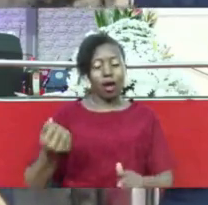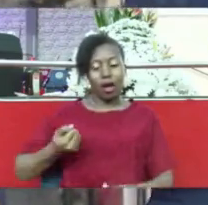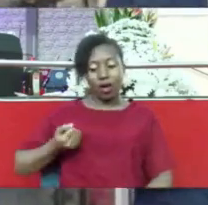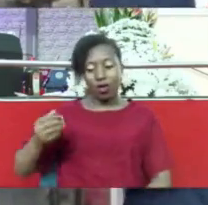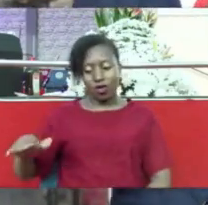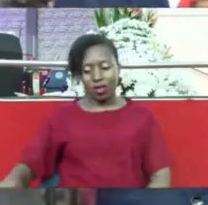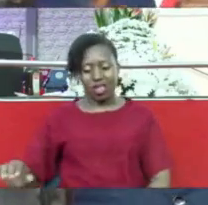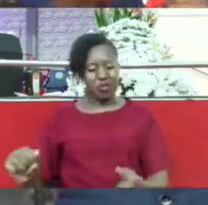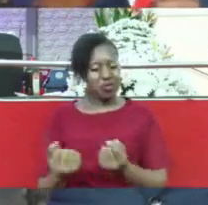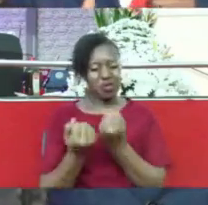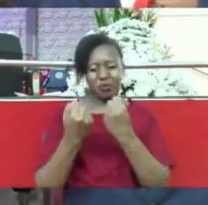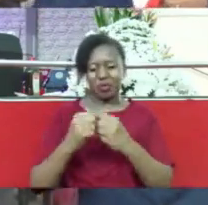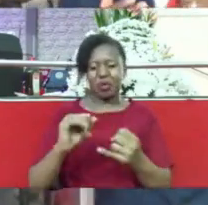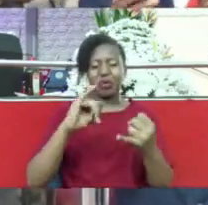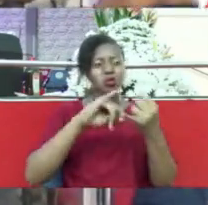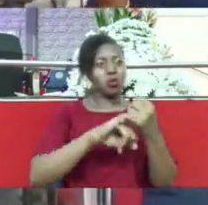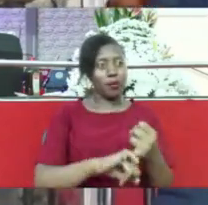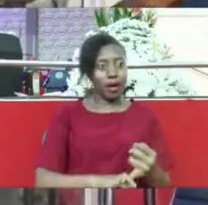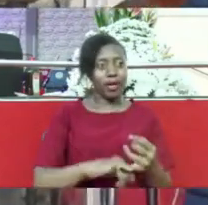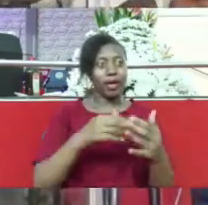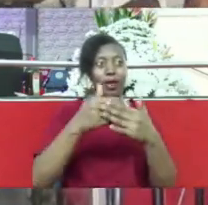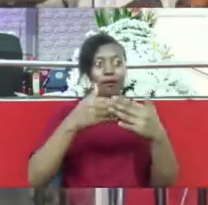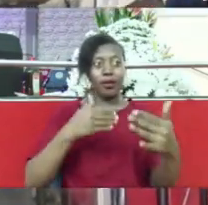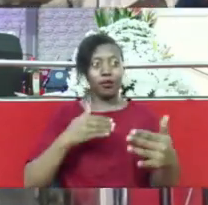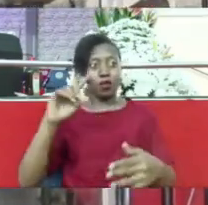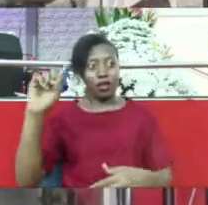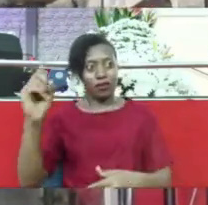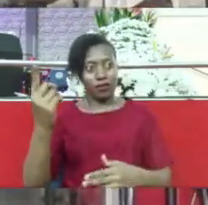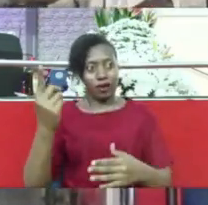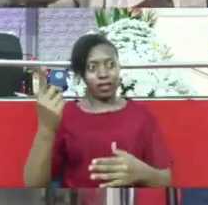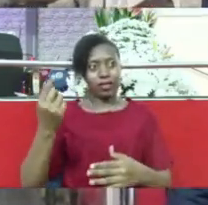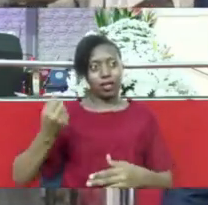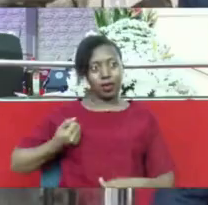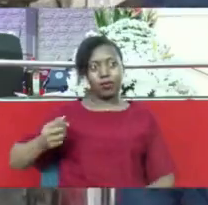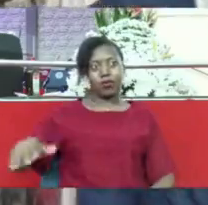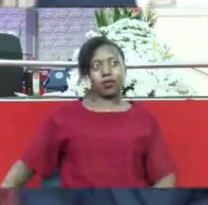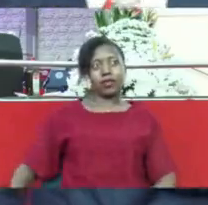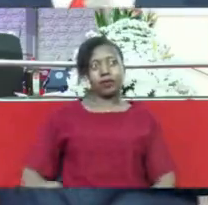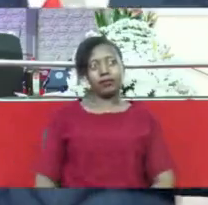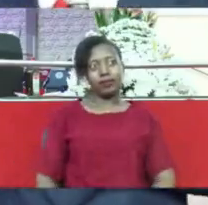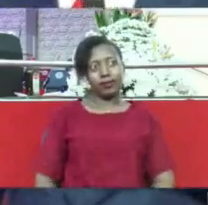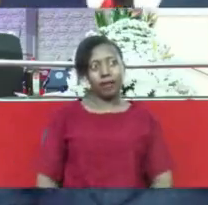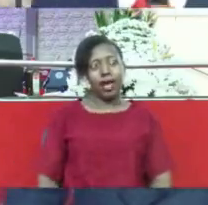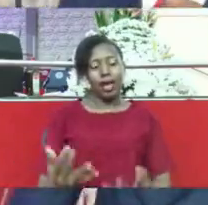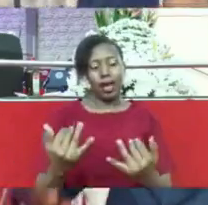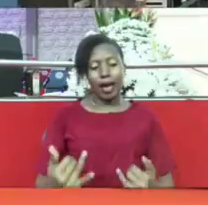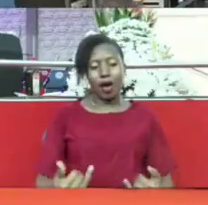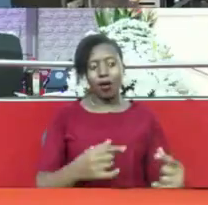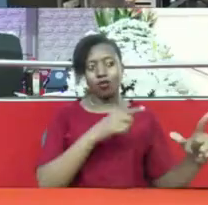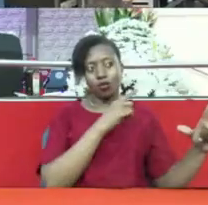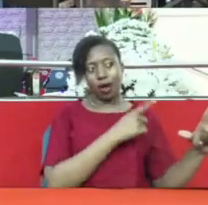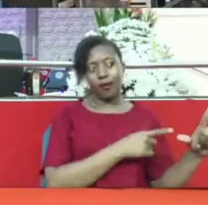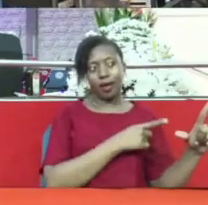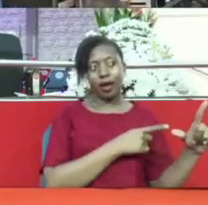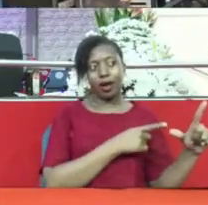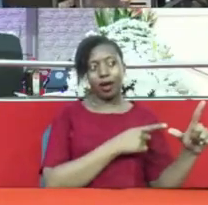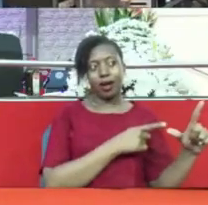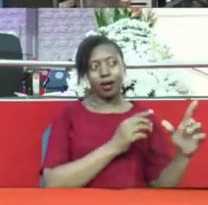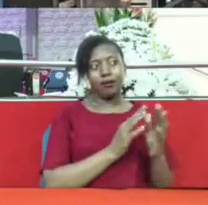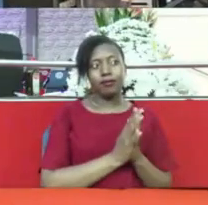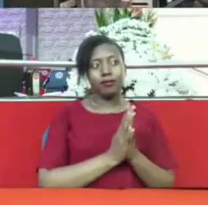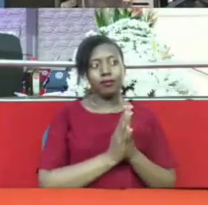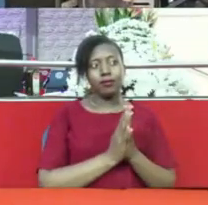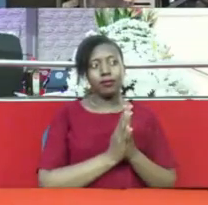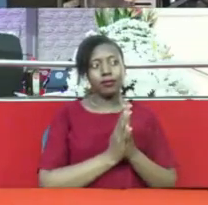born daughter. Ya kwamba yule wa pili hangaweza kuoleka kabla mzaliwa wa kwanza. And therefore to Laban, sasa kwa Labani,